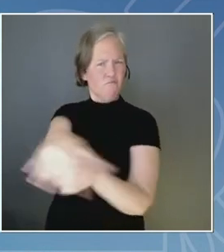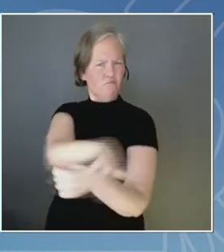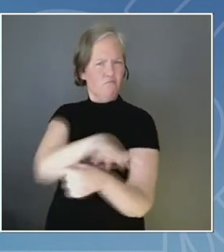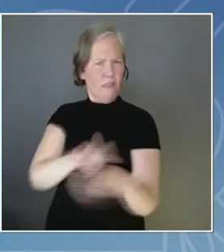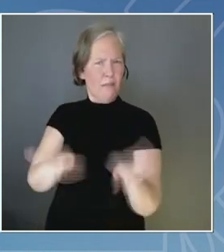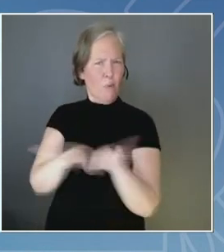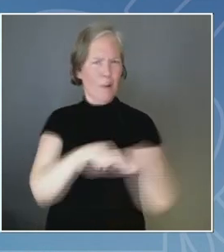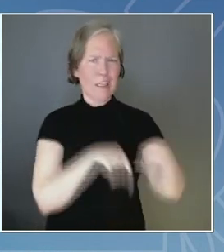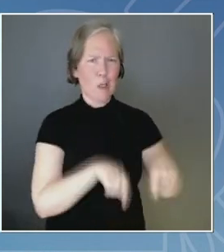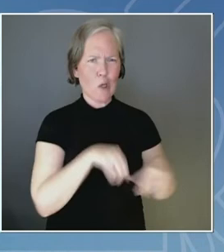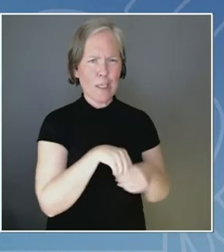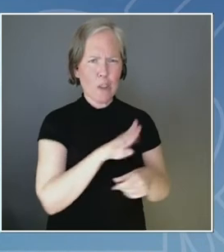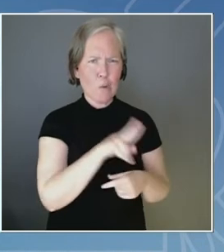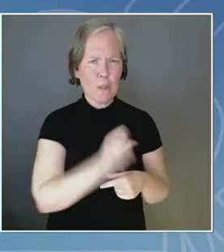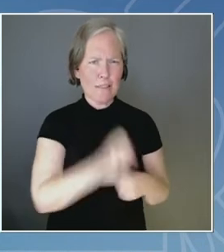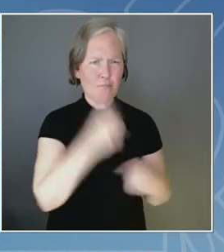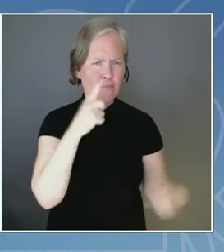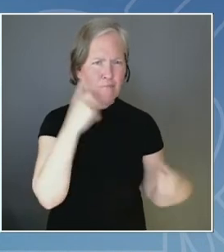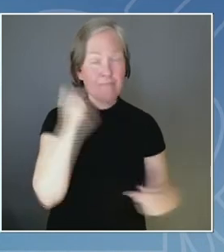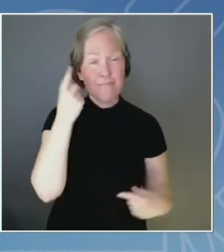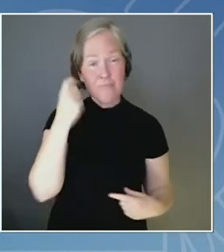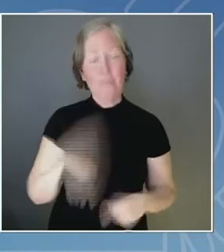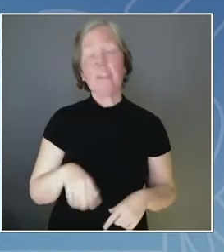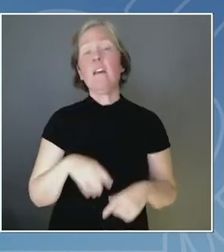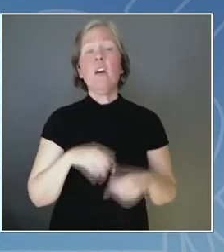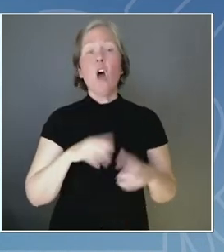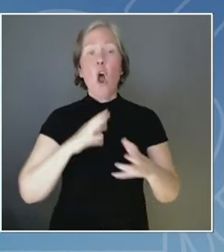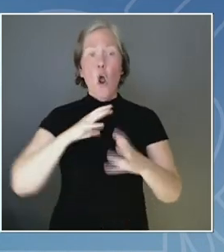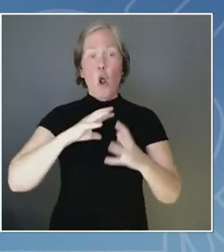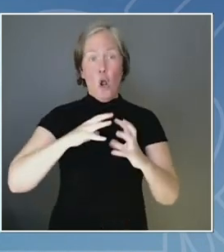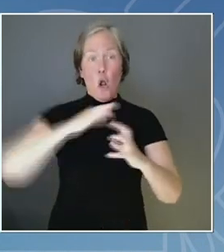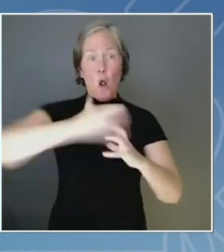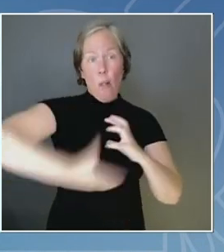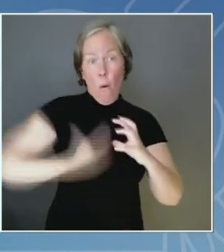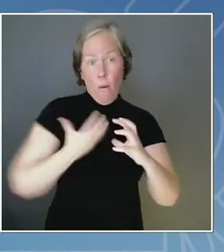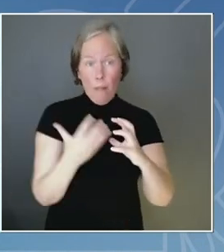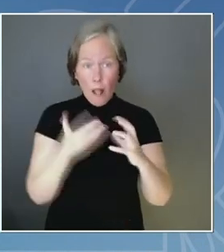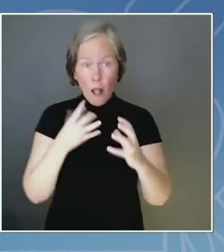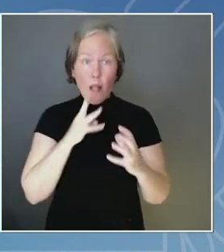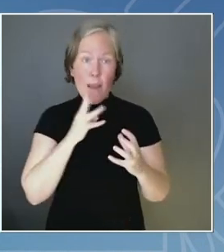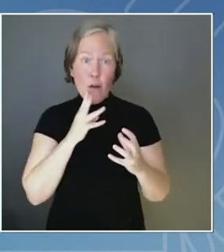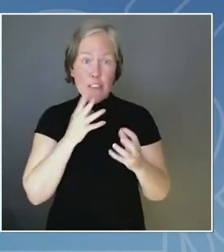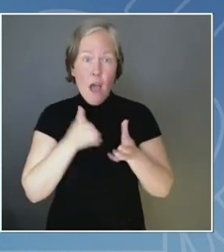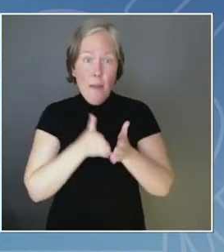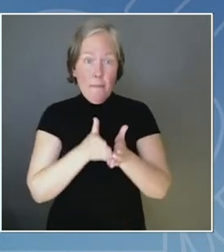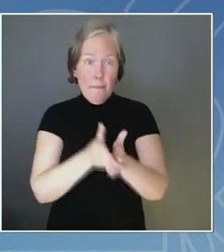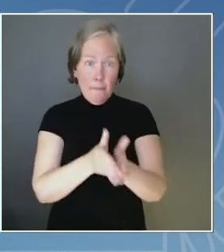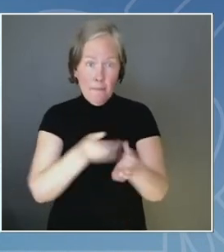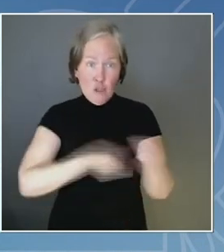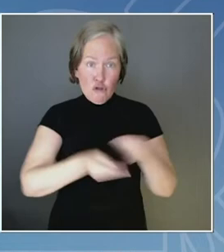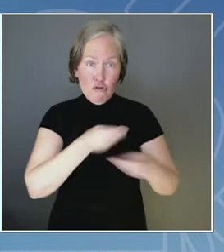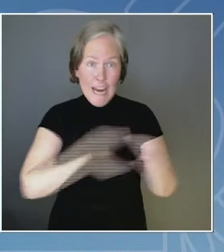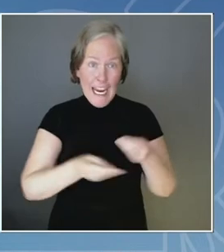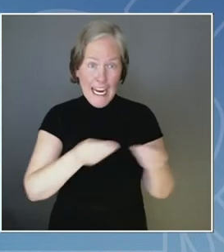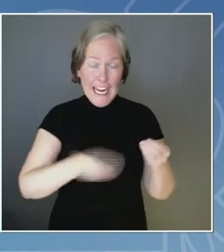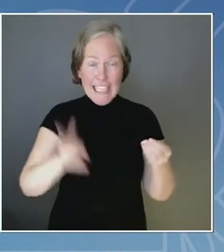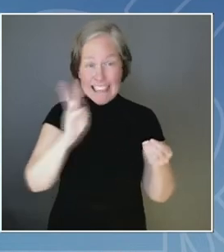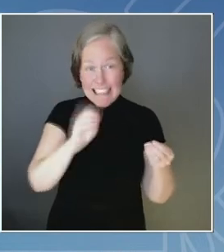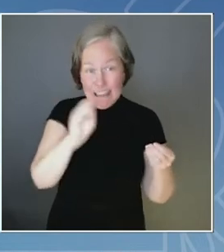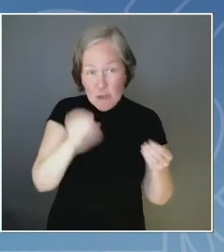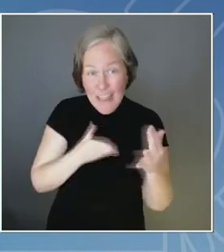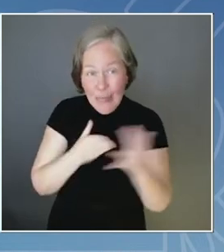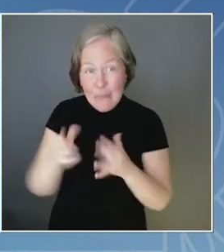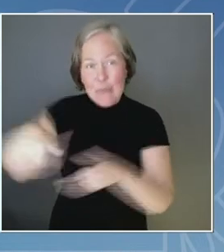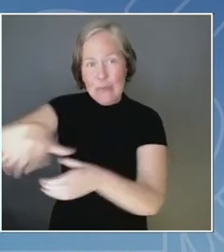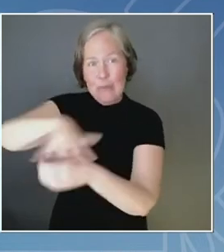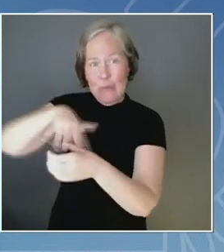States, 60% of global maritime trade passes through Asia. So keeping those sea lanes open and free